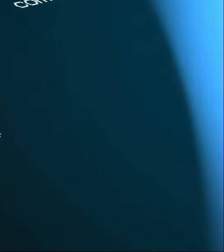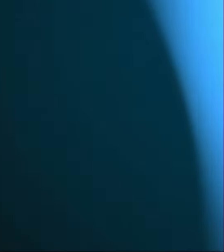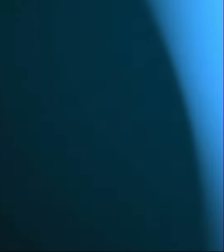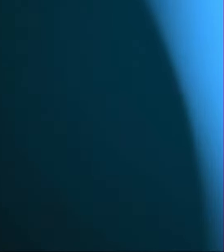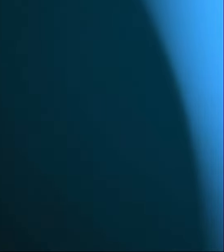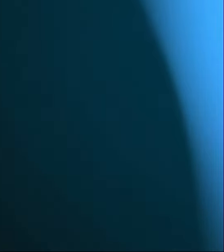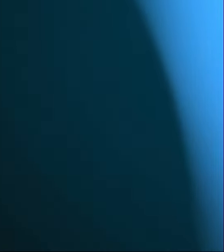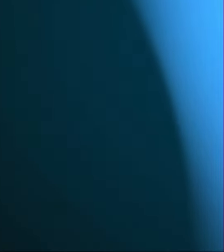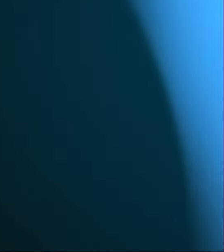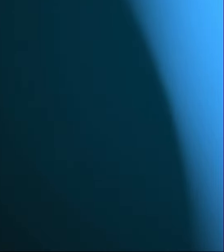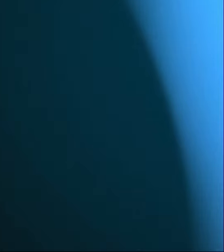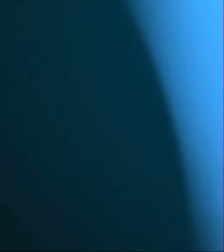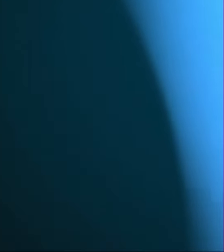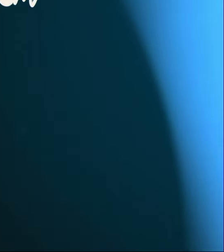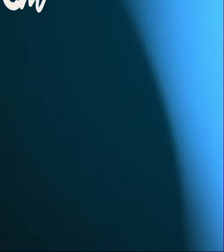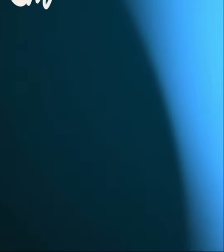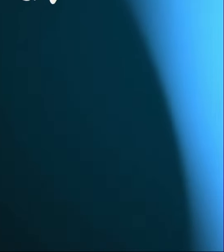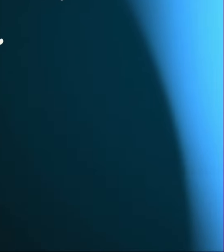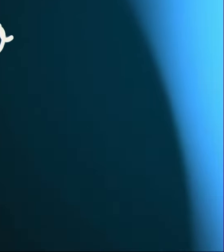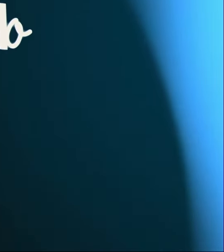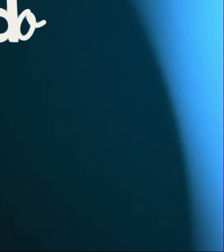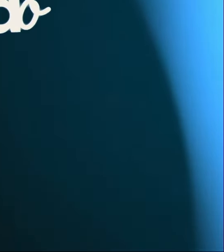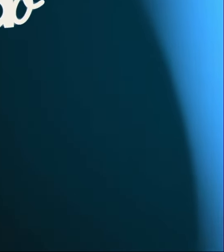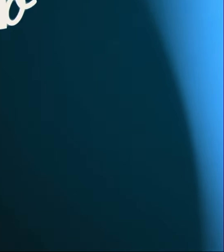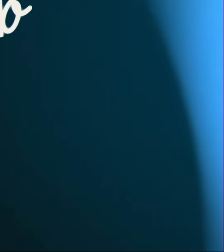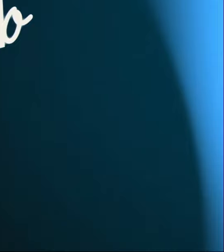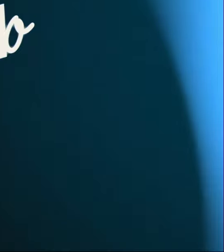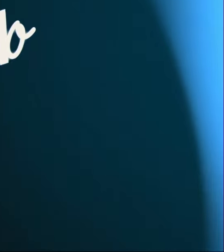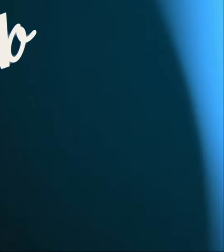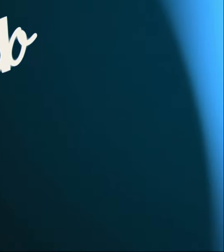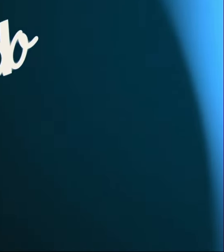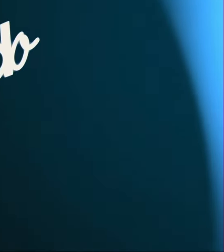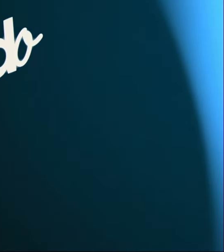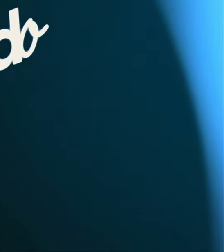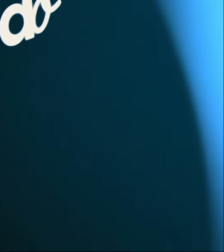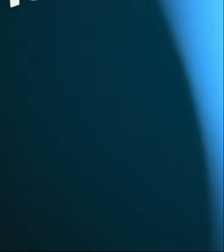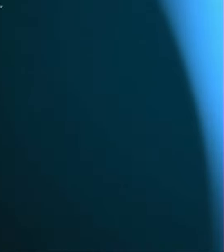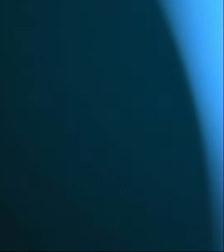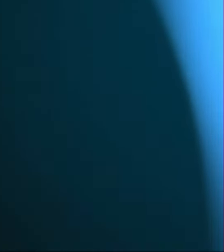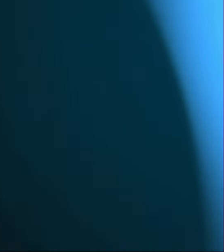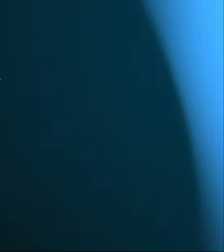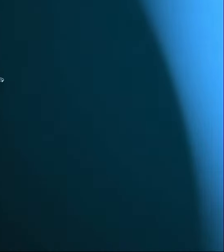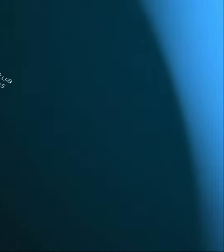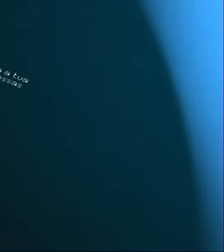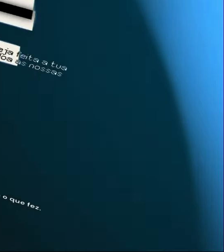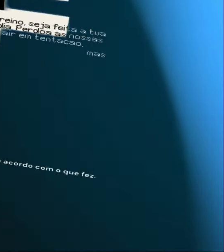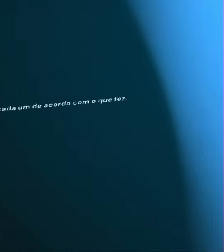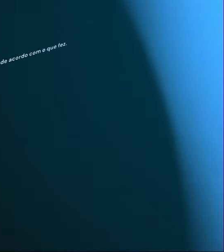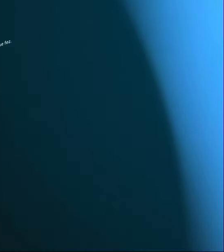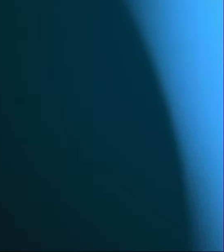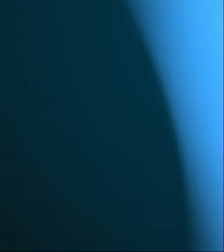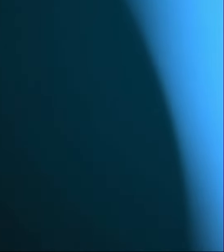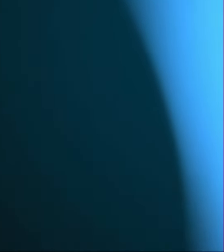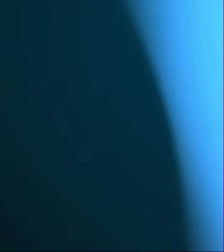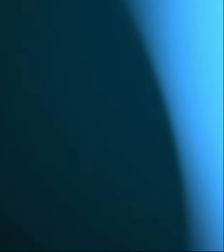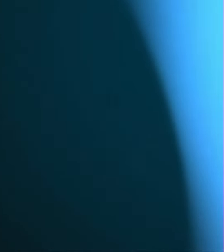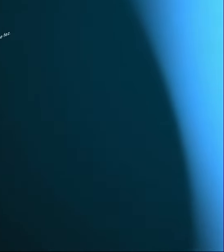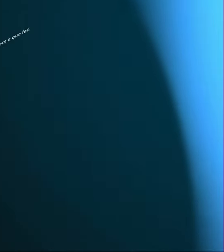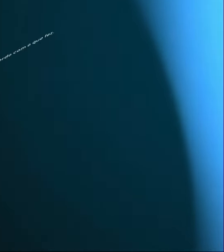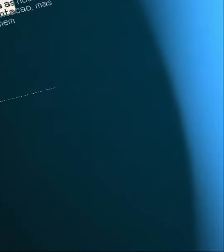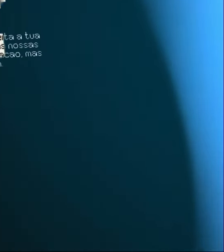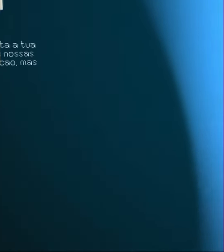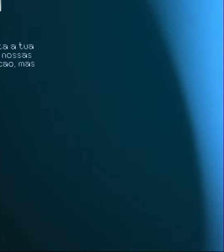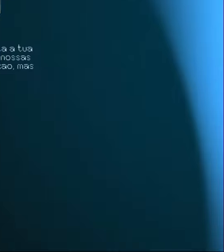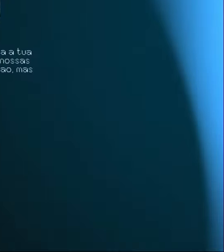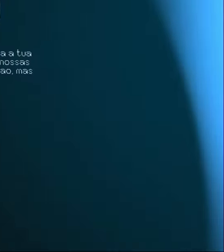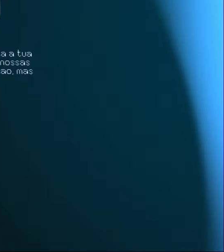Stop playing these games, stop playing these games. Stop playing these games, stop playing these games. Ay. On the line she go, text